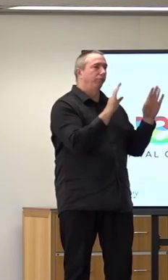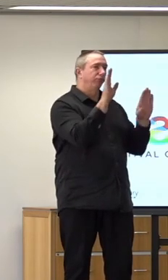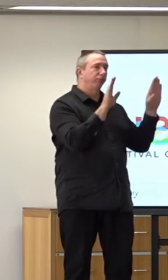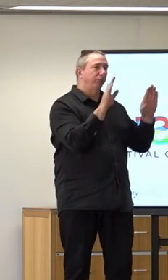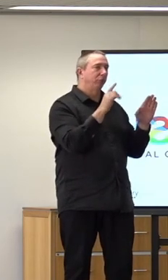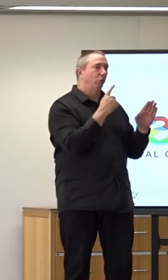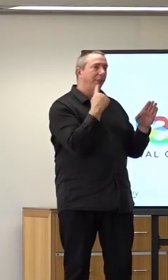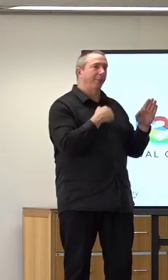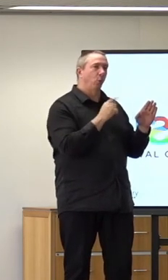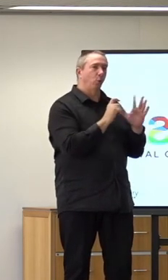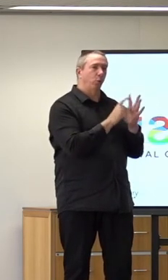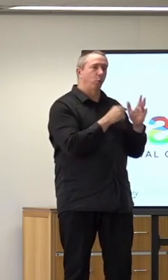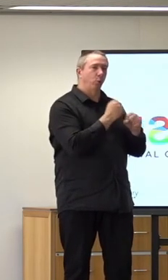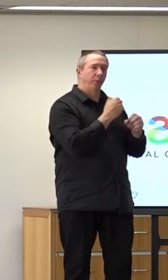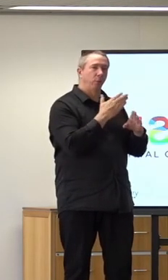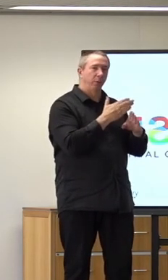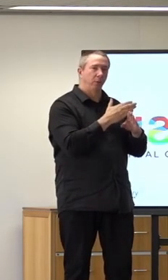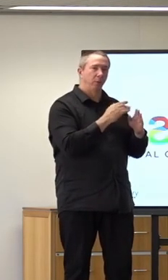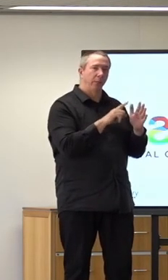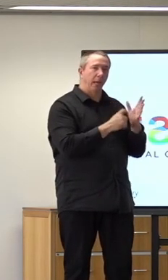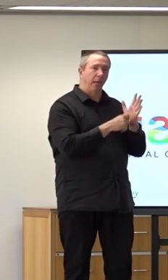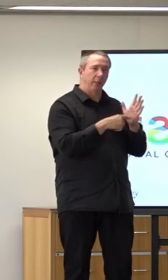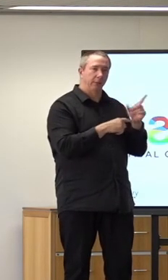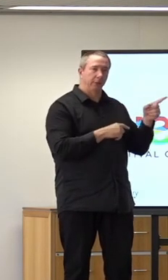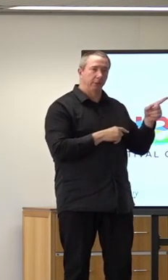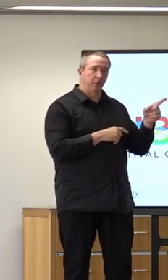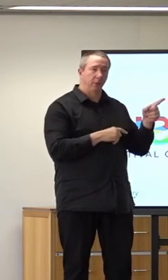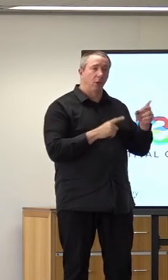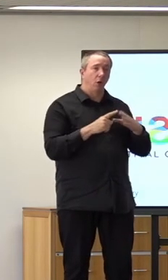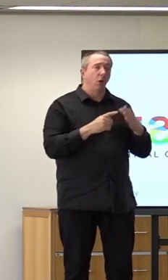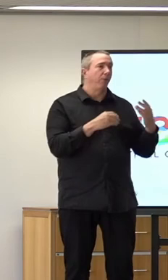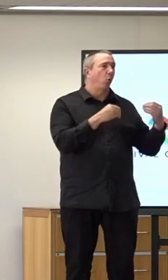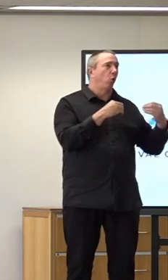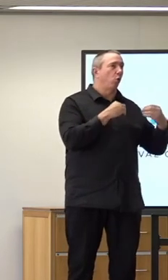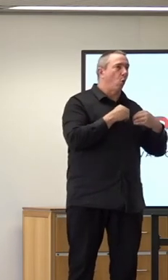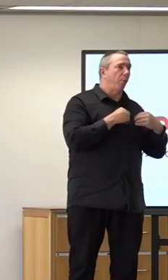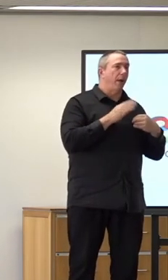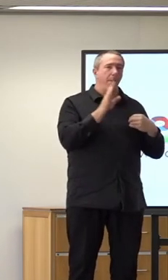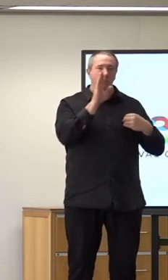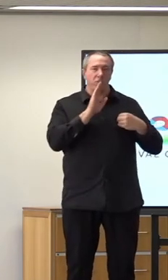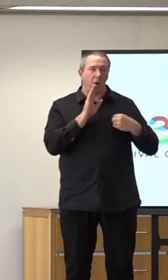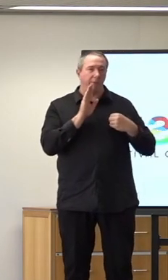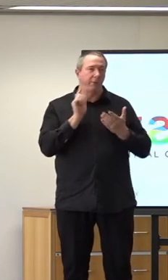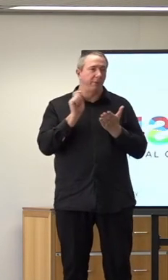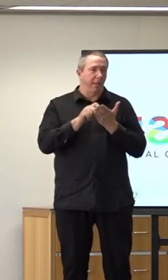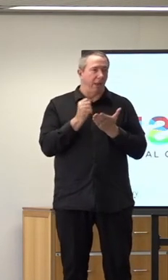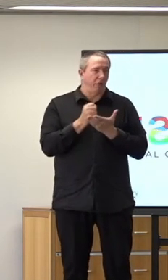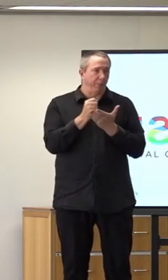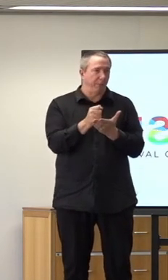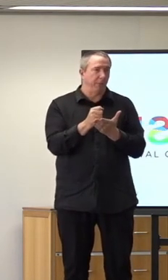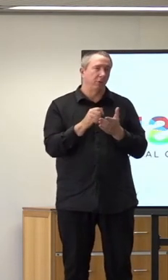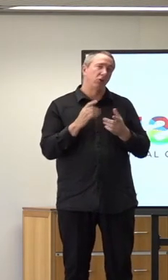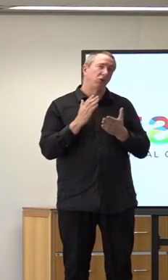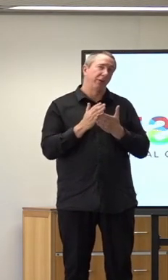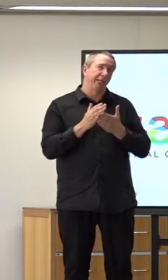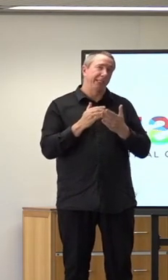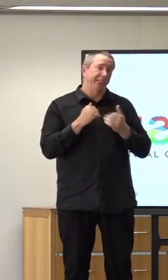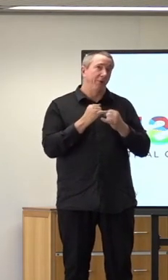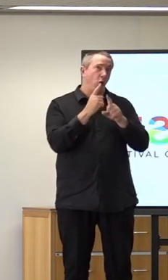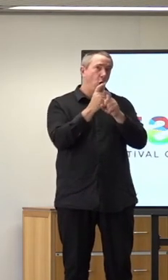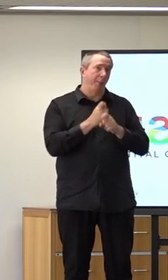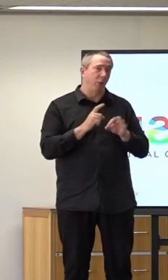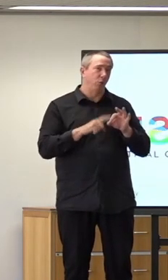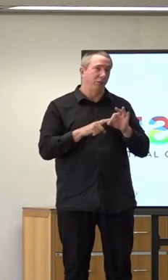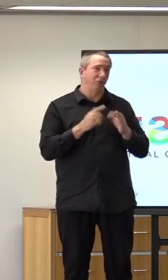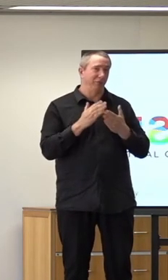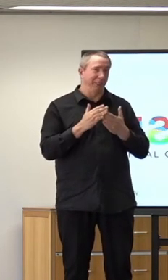doing. The question of corporate and private philanthropy is really complex and one that I